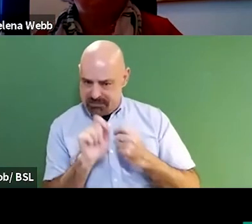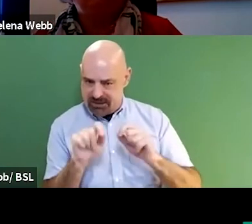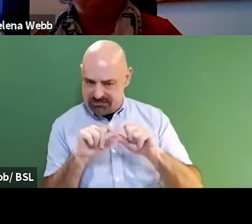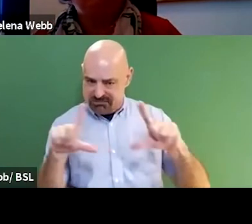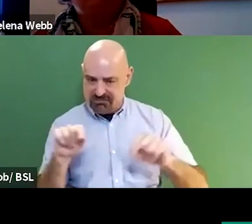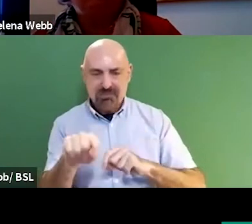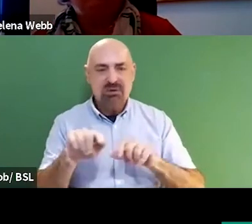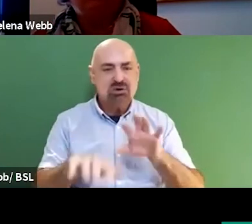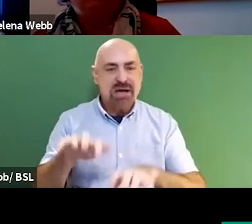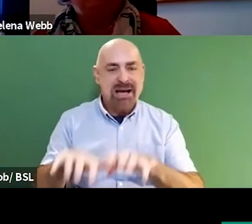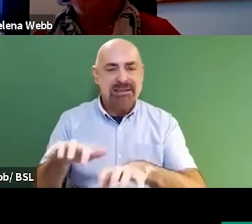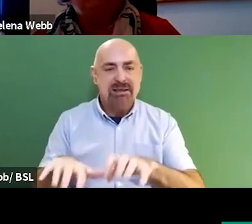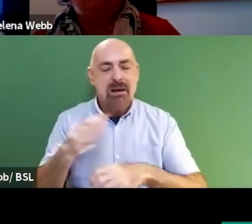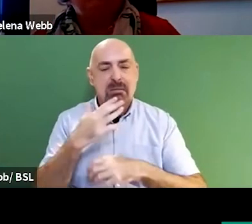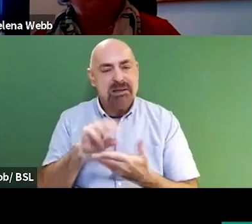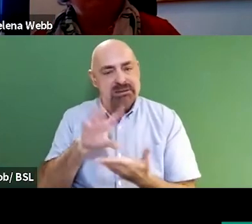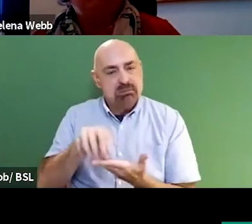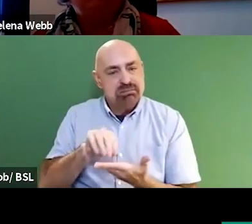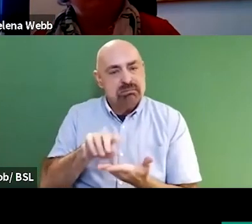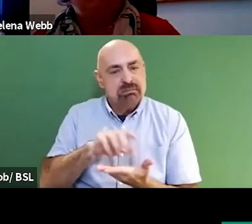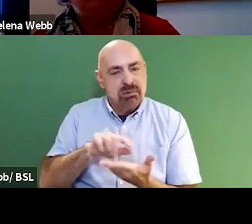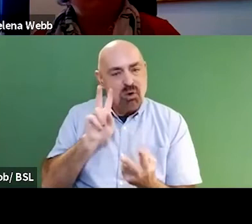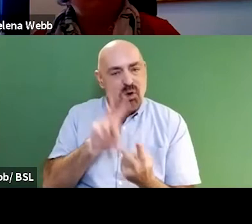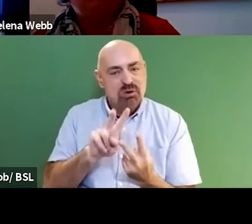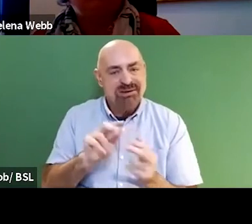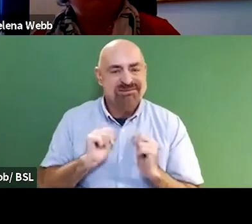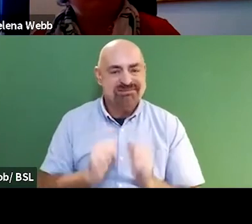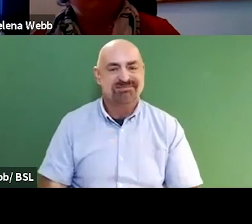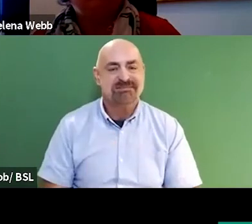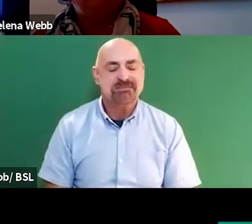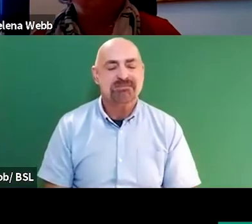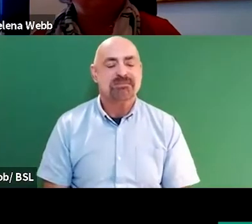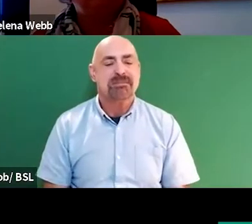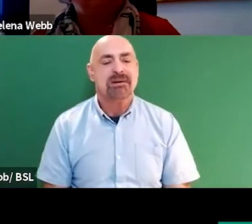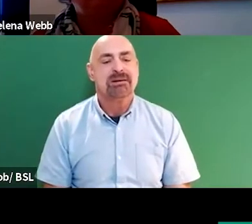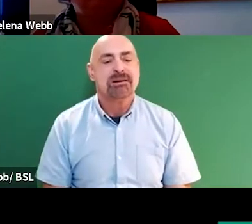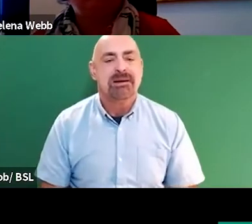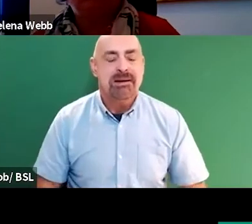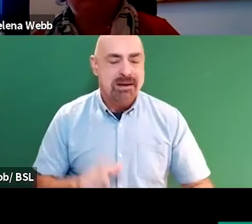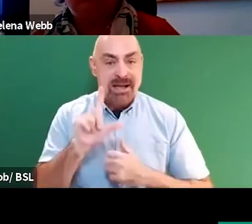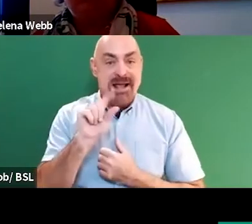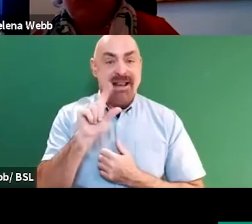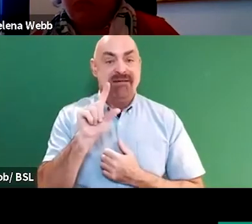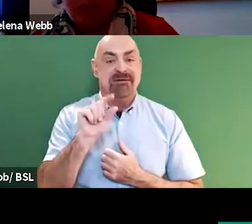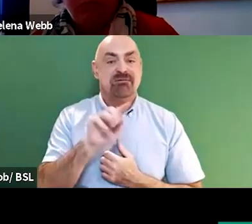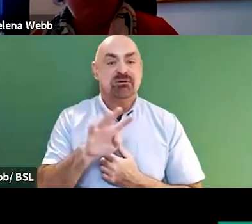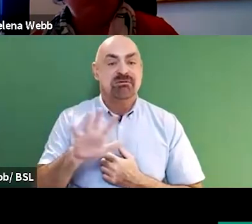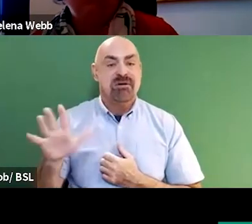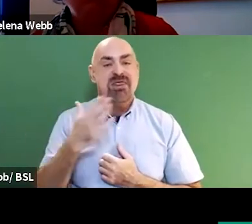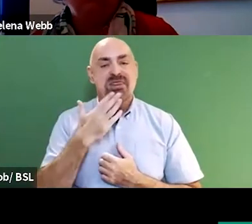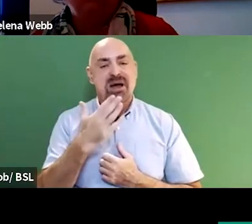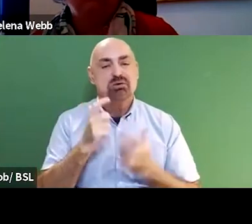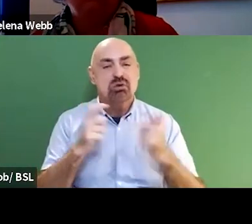please do make a note of that and get in contact. Okay, so we're at 11:45. So thank you so much